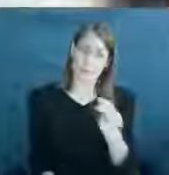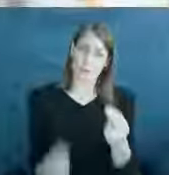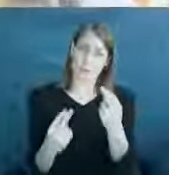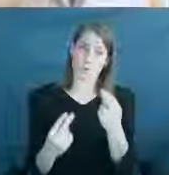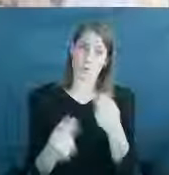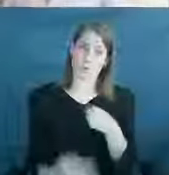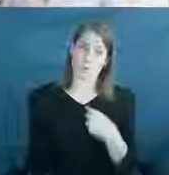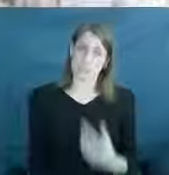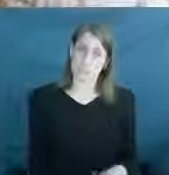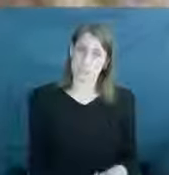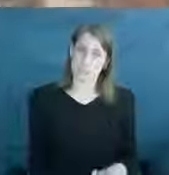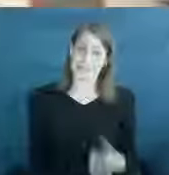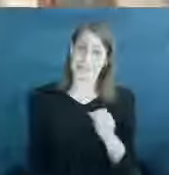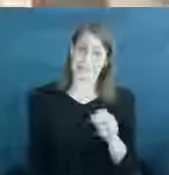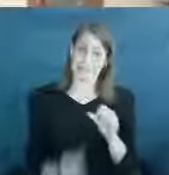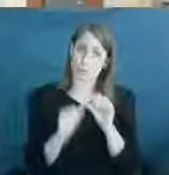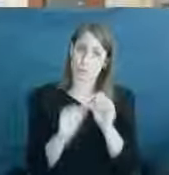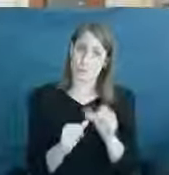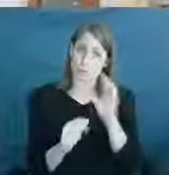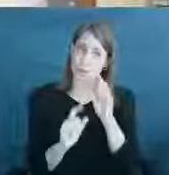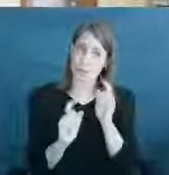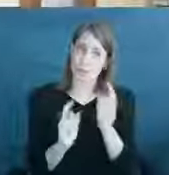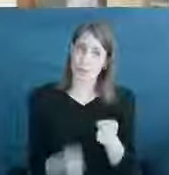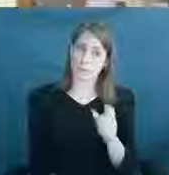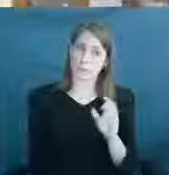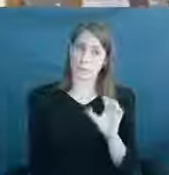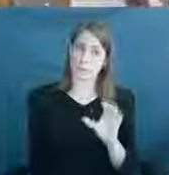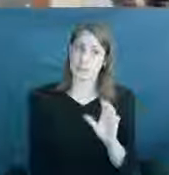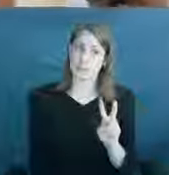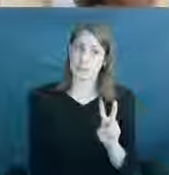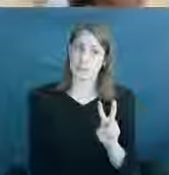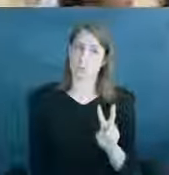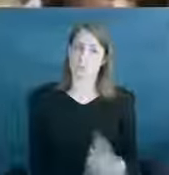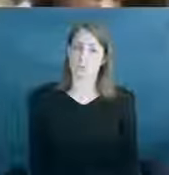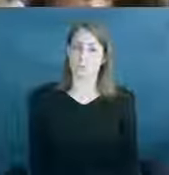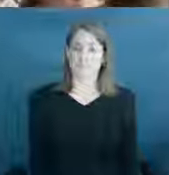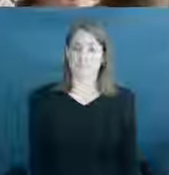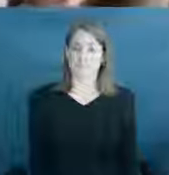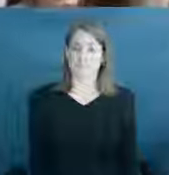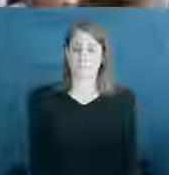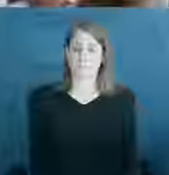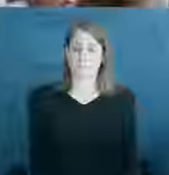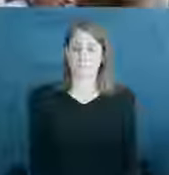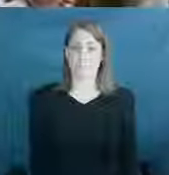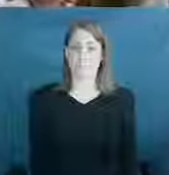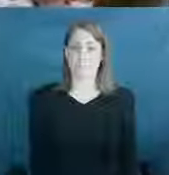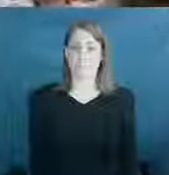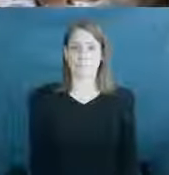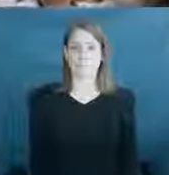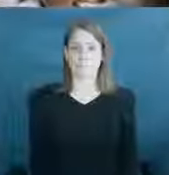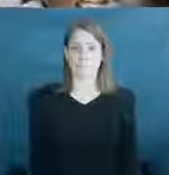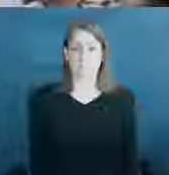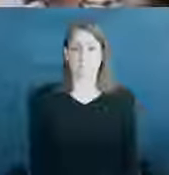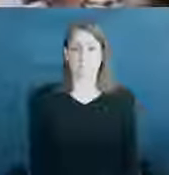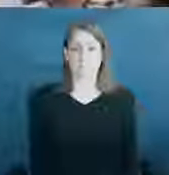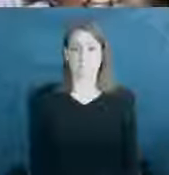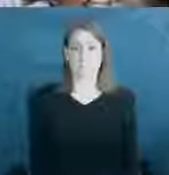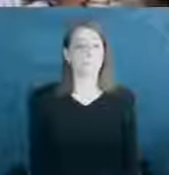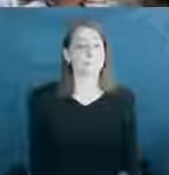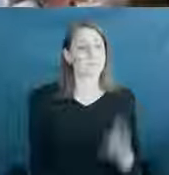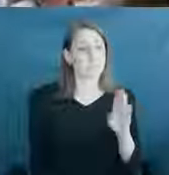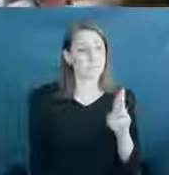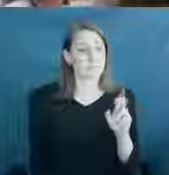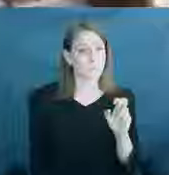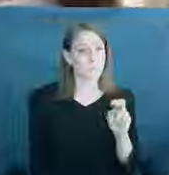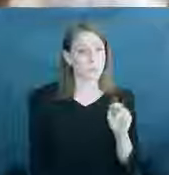Right, girls, I'm going to have to give you both a C1 because you've chosen not to come and watch my demonstration. If you carry on, I will give you a